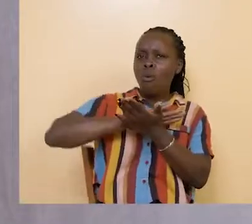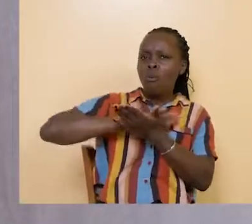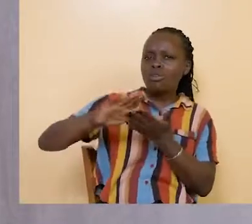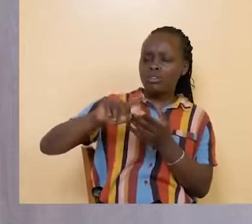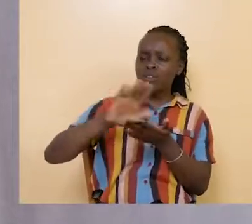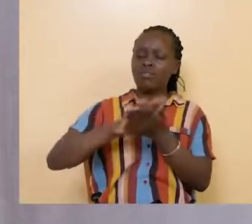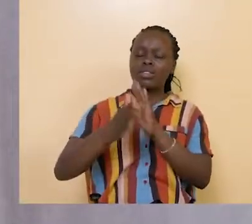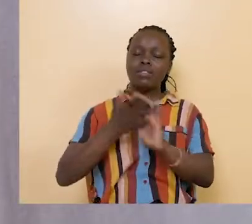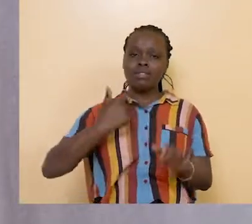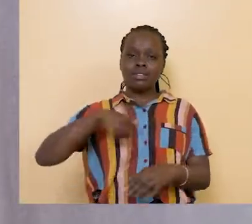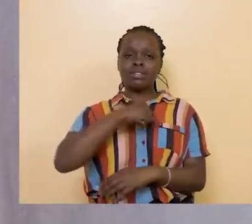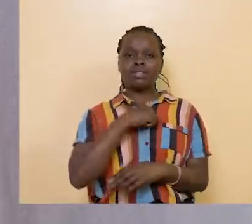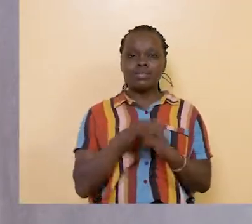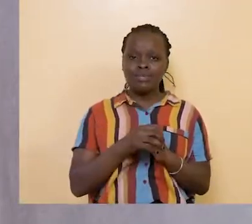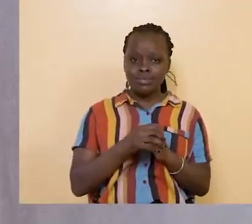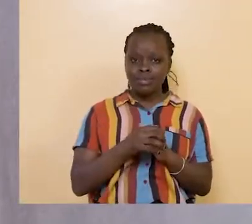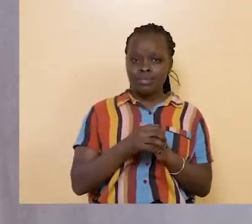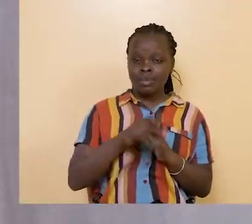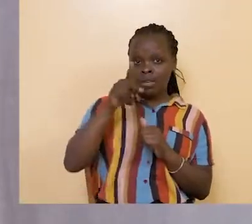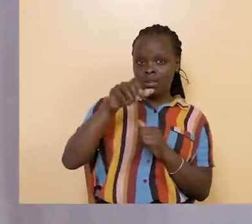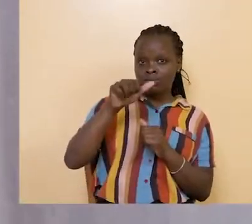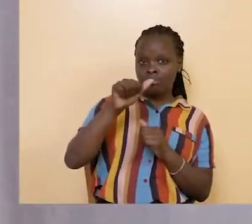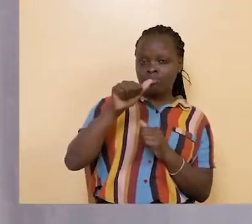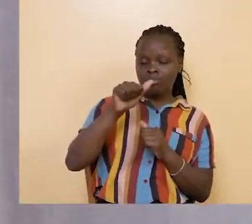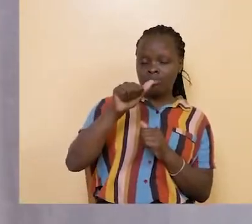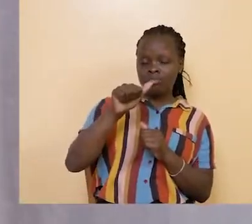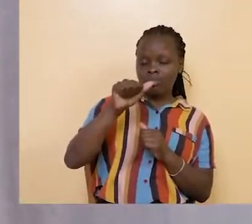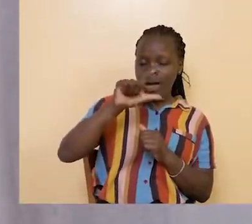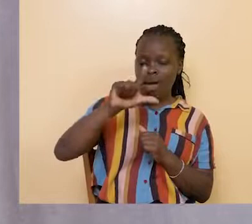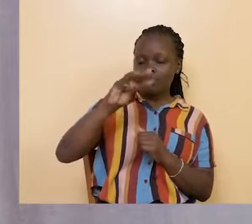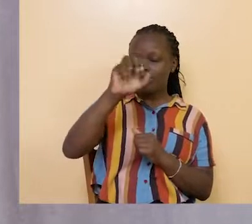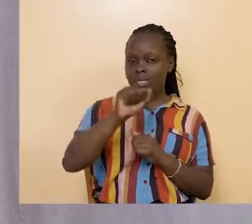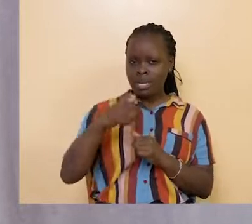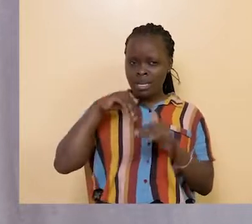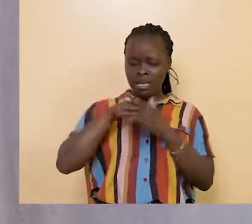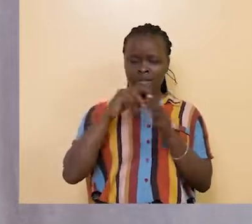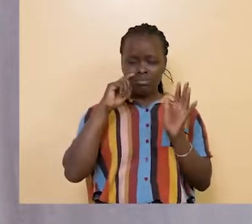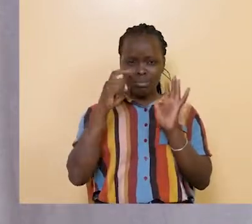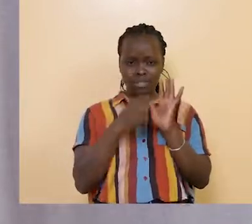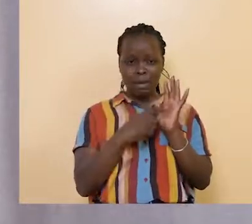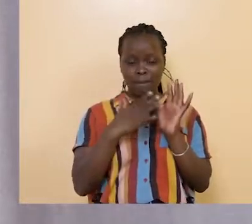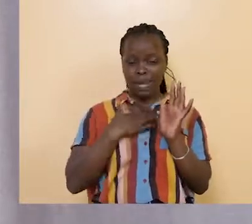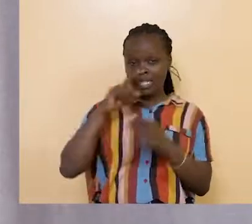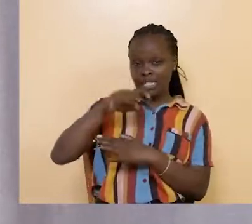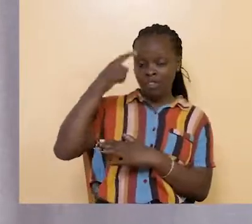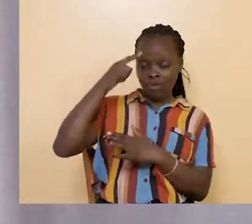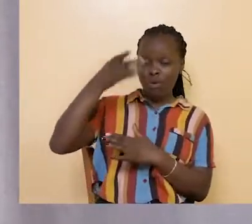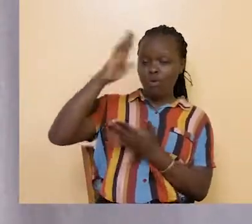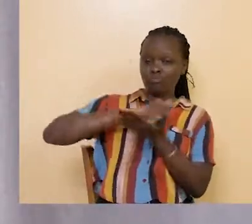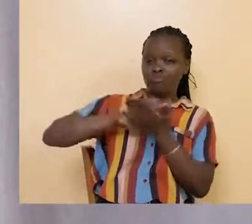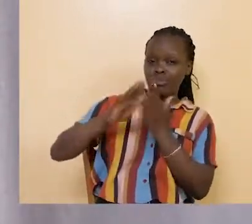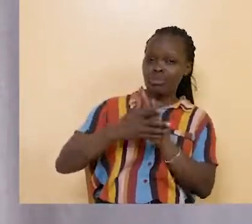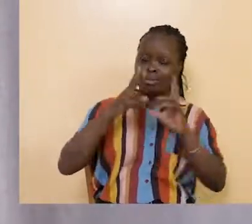cleanse and forgive us. The psalmist put it this way, in realizing the need to be cleansed by